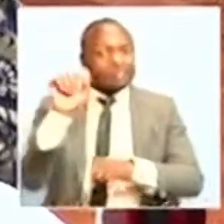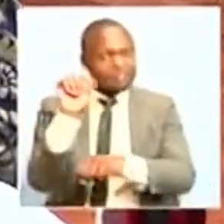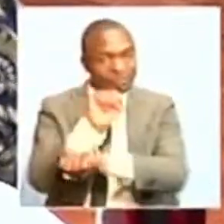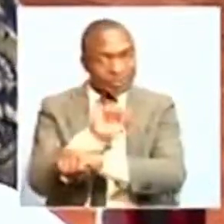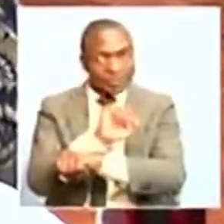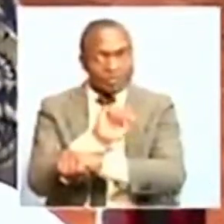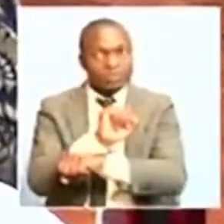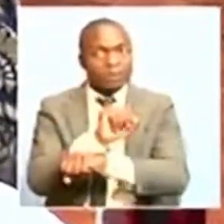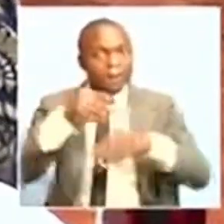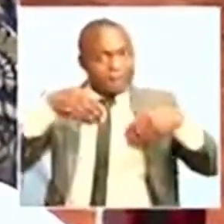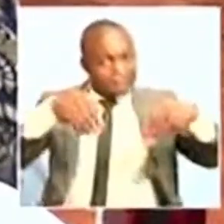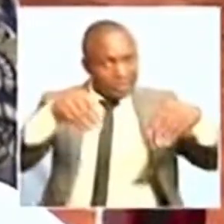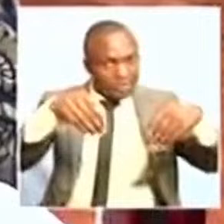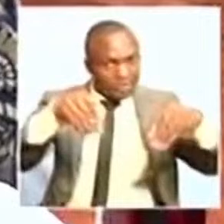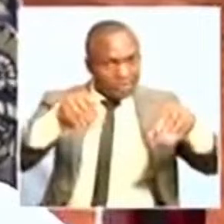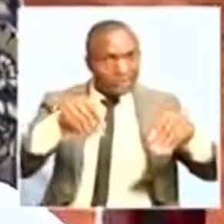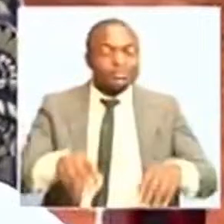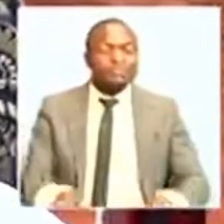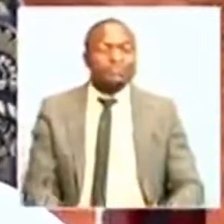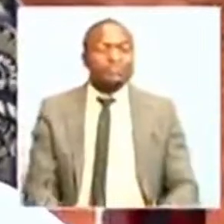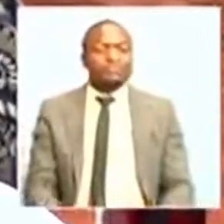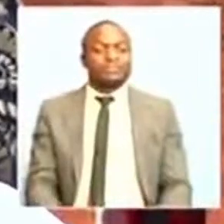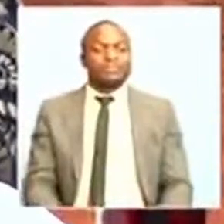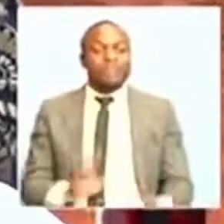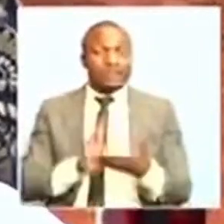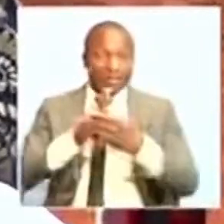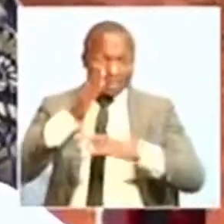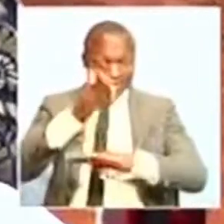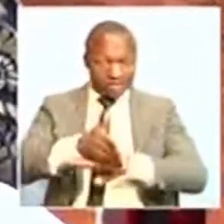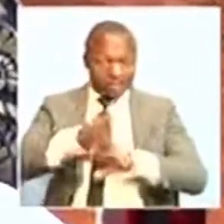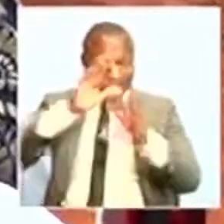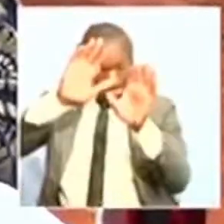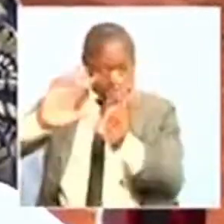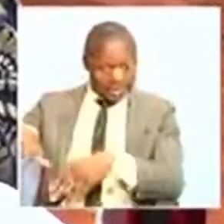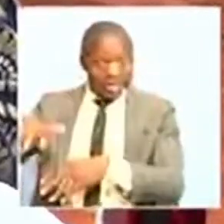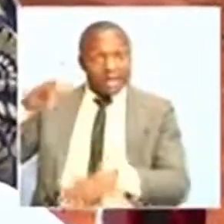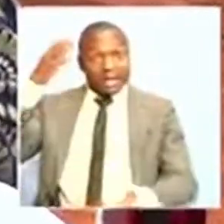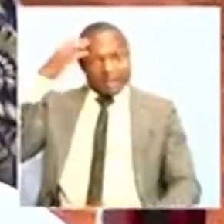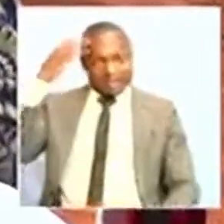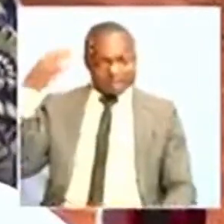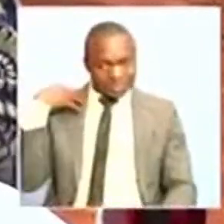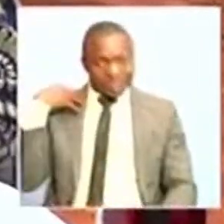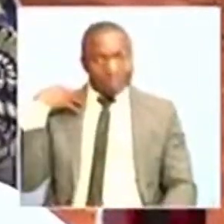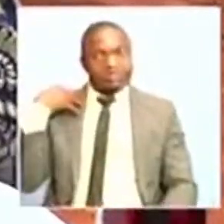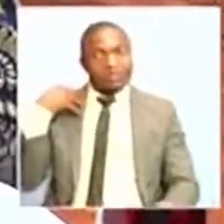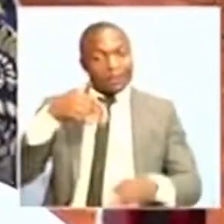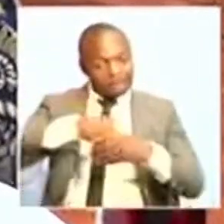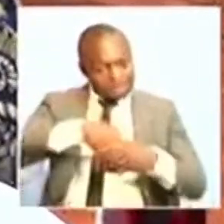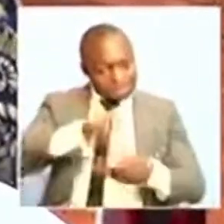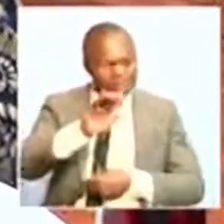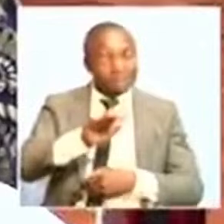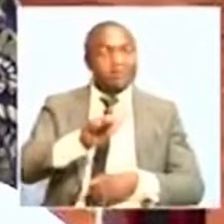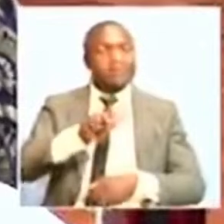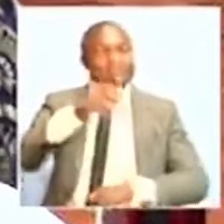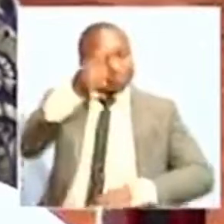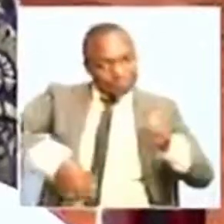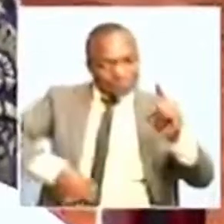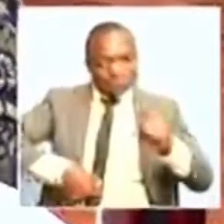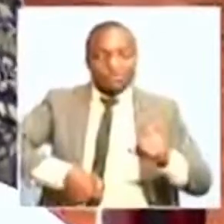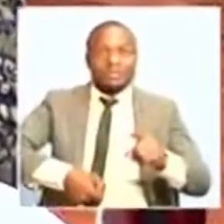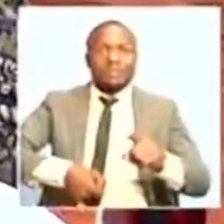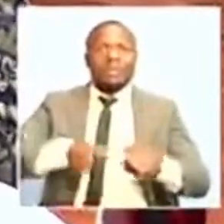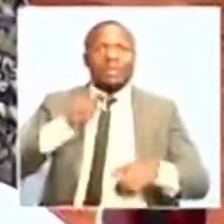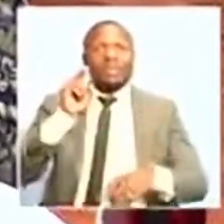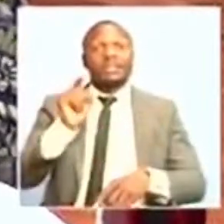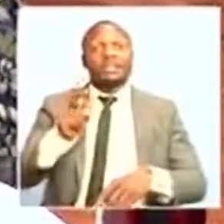were sold. And after he leaves office or when he's fired, he's sued in his